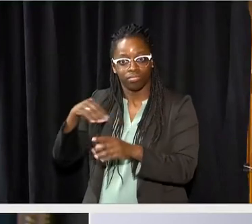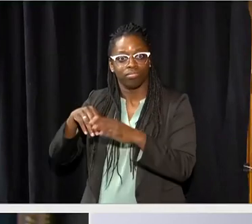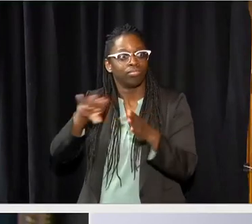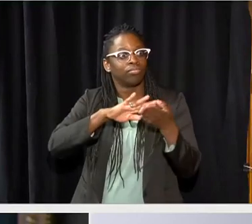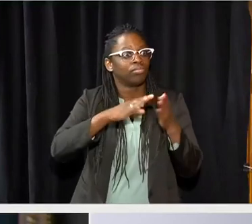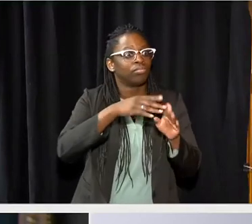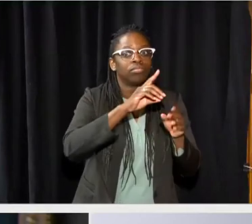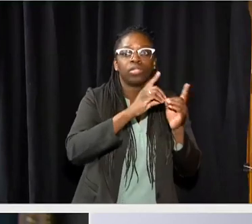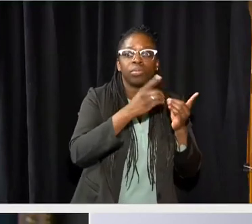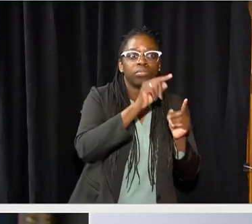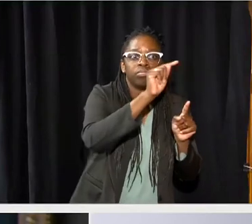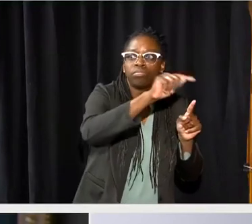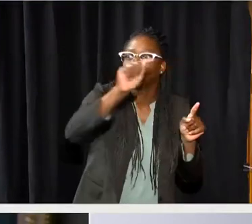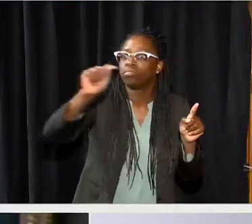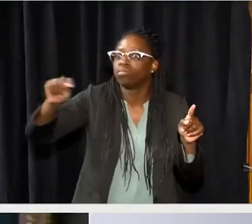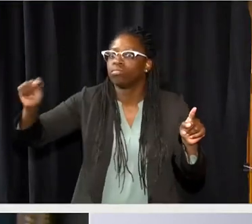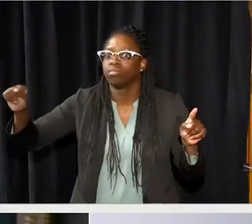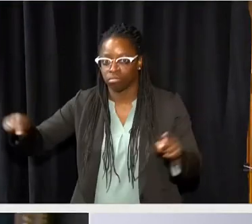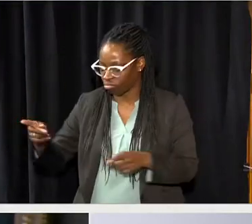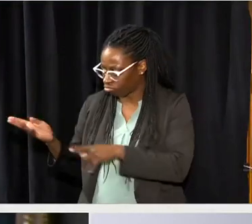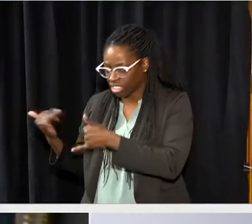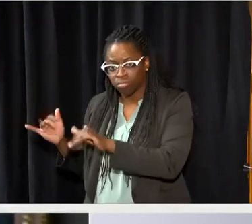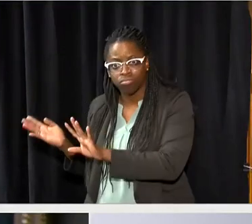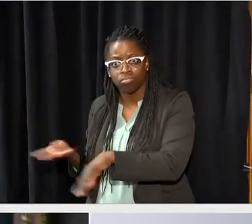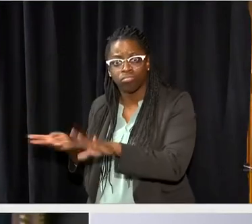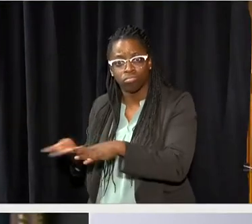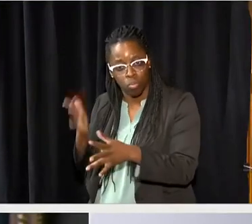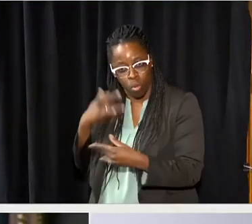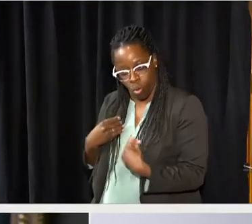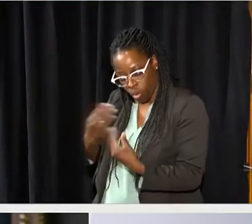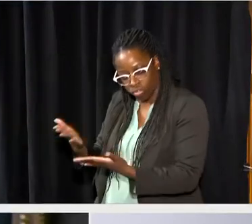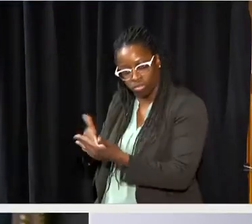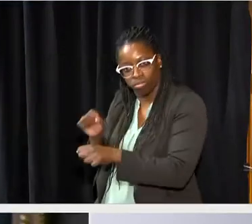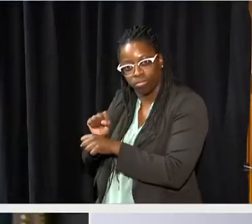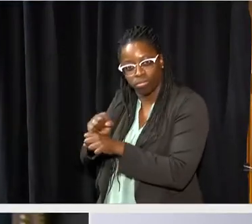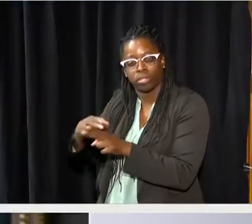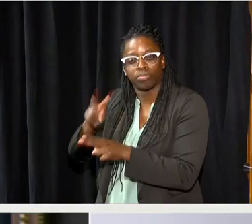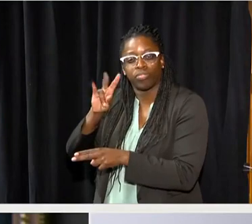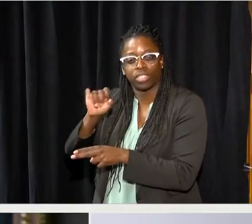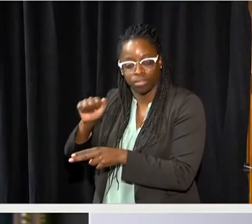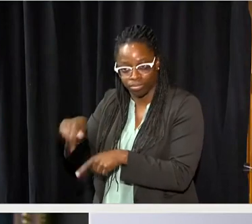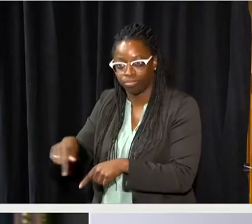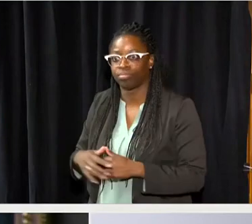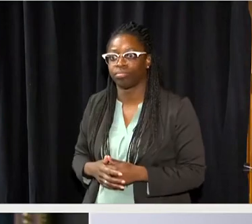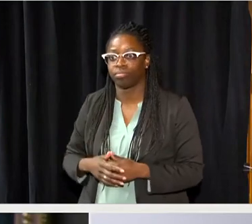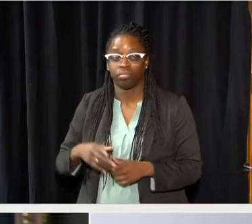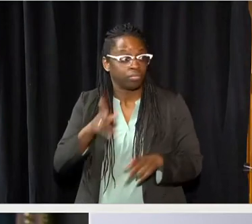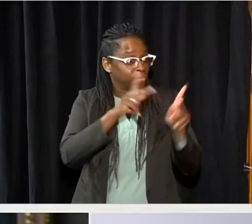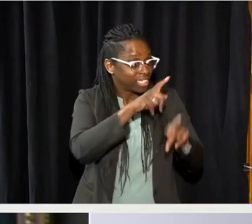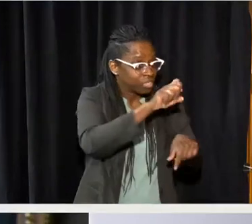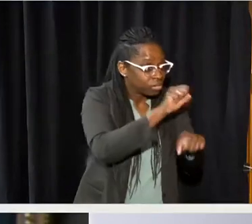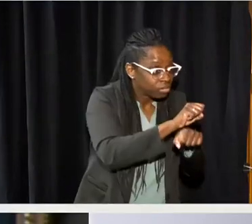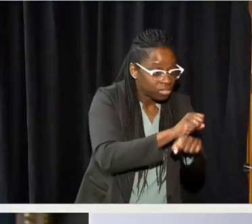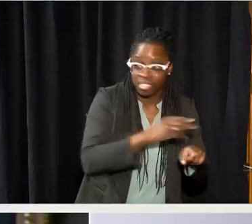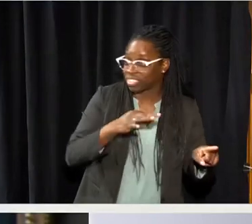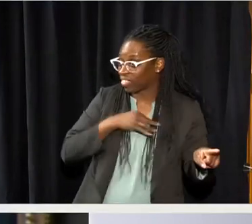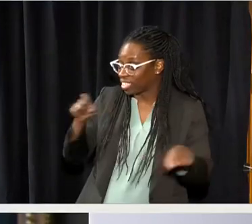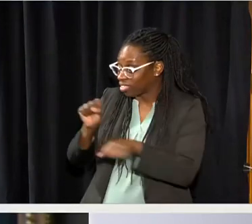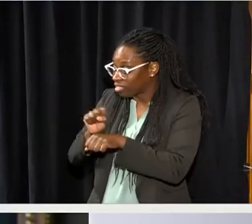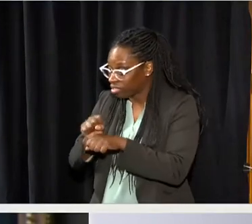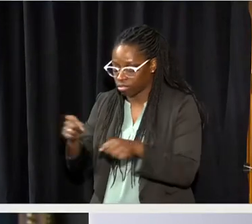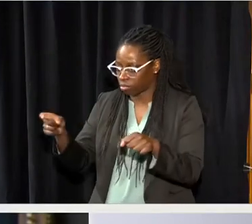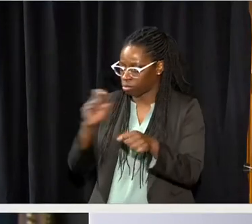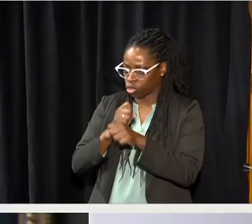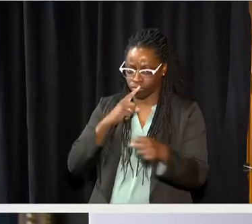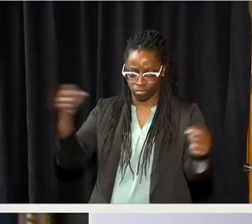housekeeping custodial departments. We're going to do that all around this state, connect new arrivers with employers while we continue